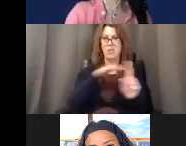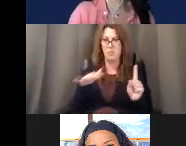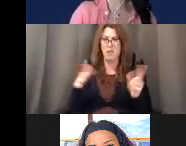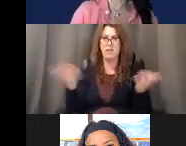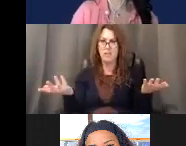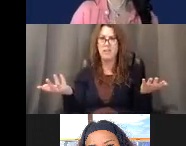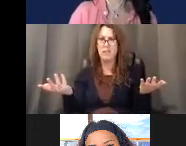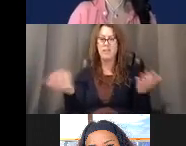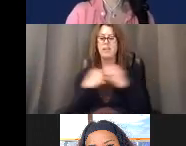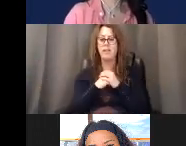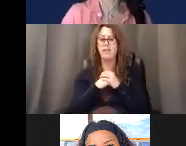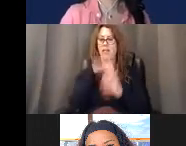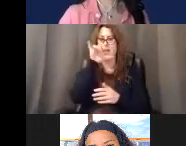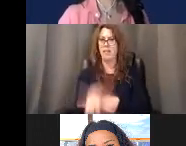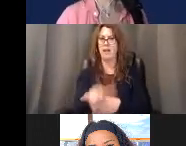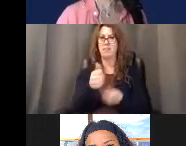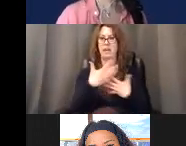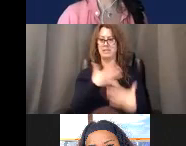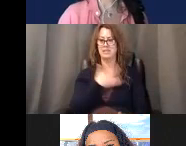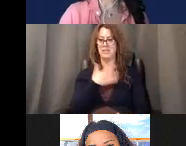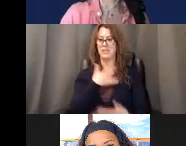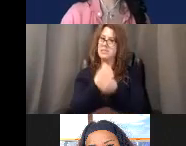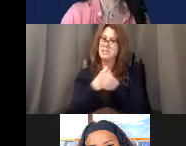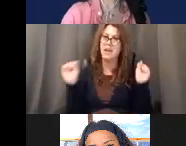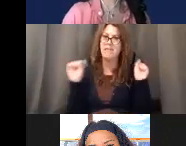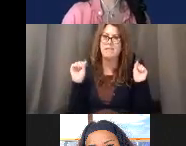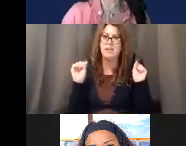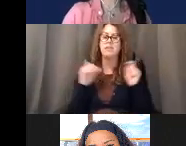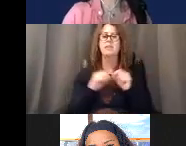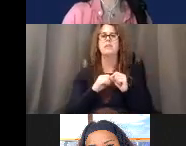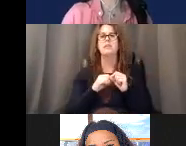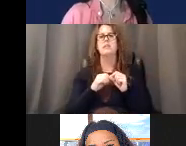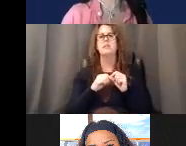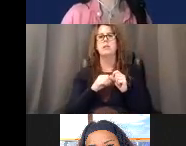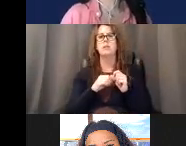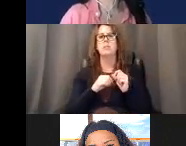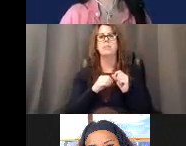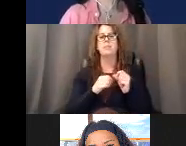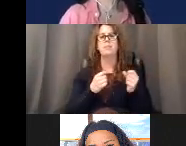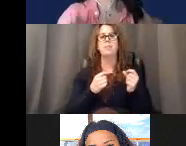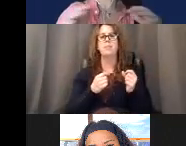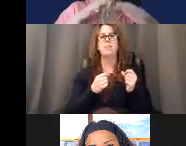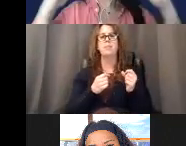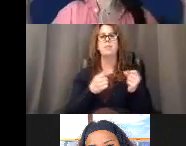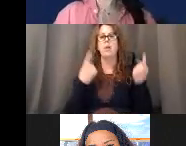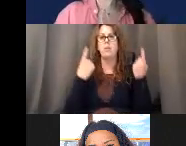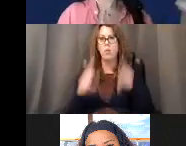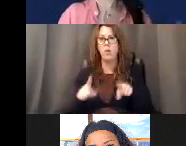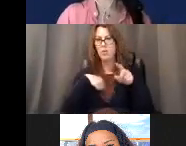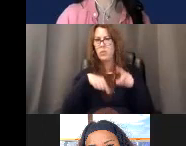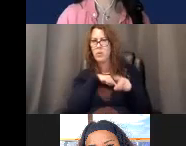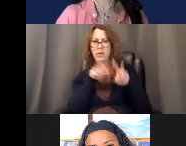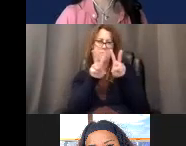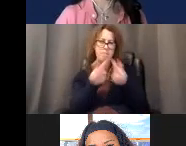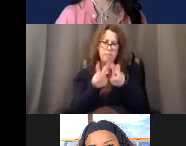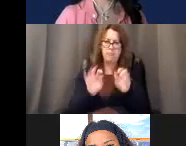These are the things that make us feel safe. And yet when we think about kind of the way that these structures are placed and that the larger macro